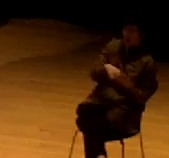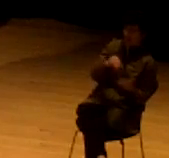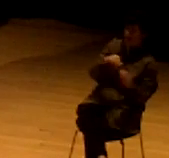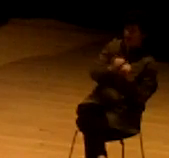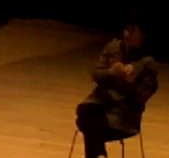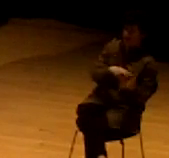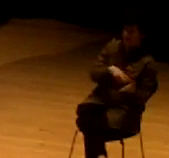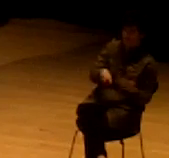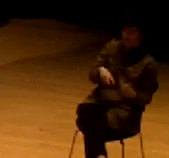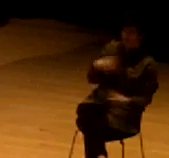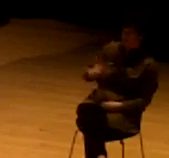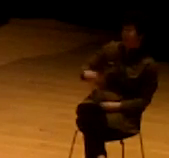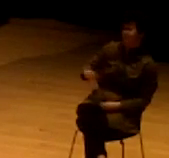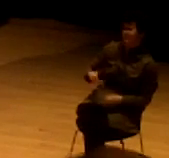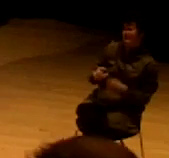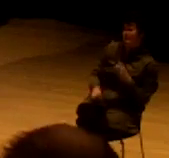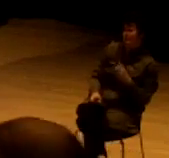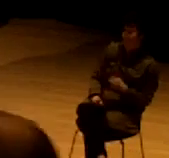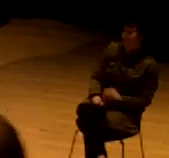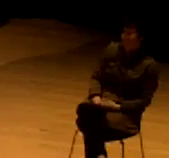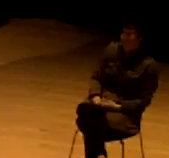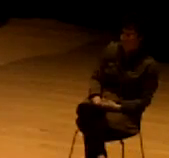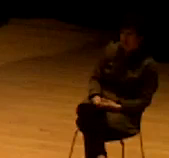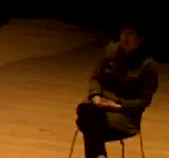so that was really, really difficult. So I would say when